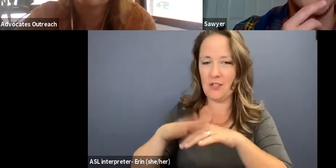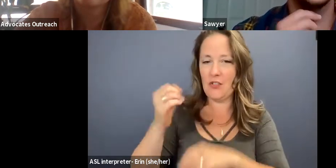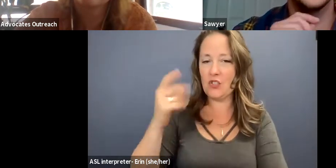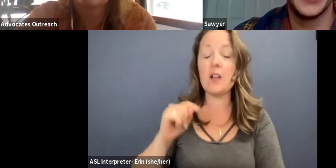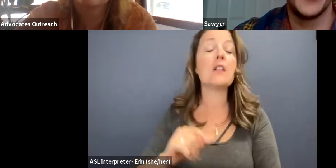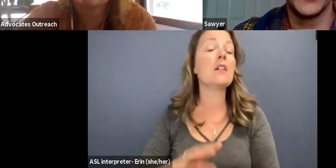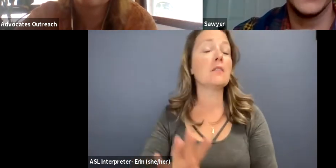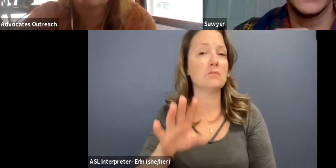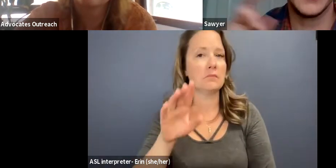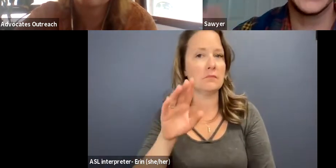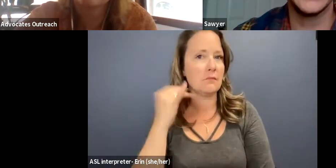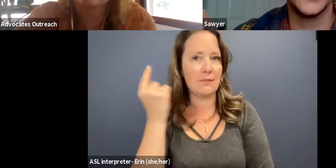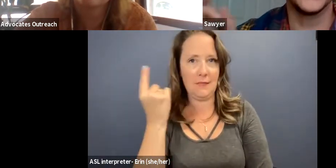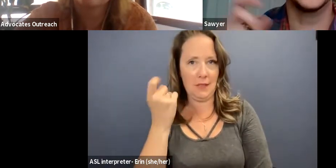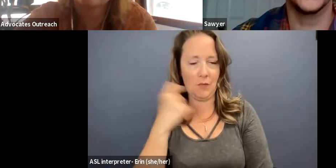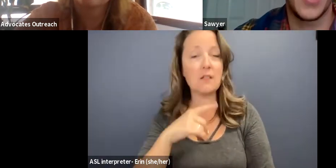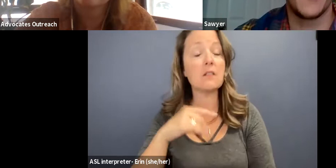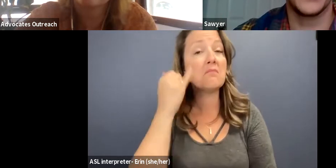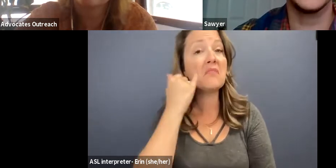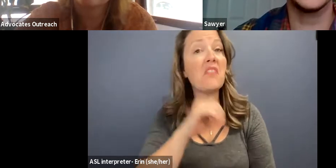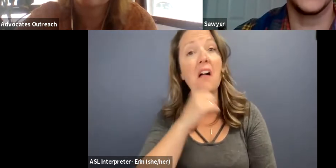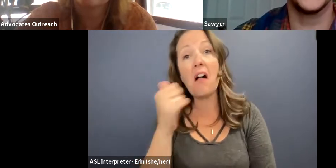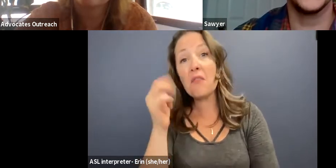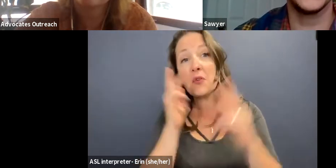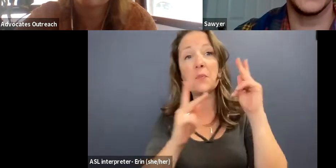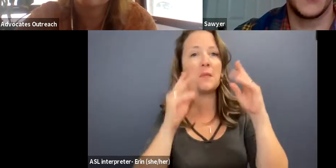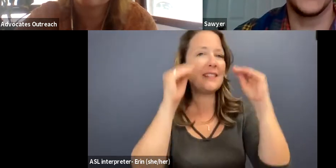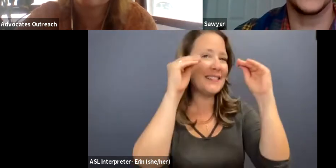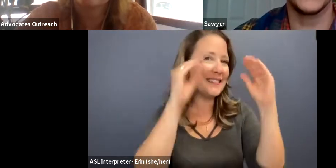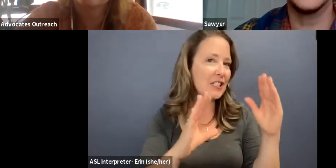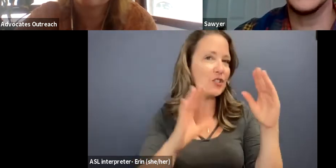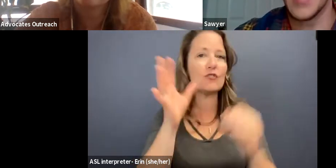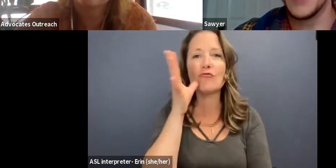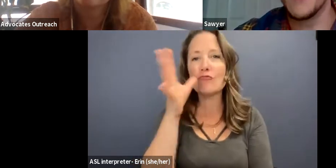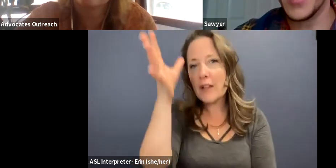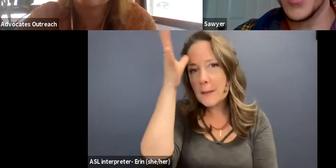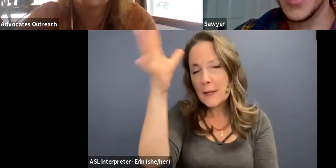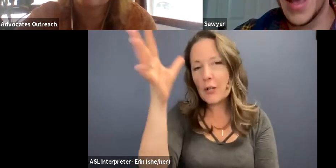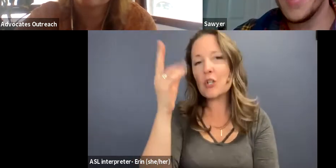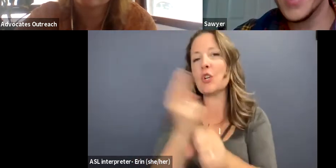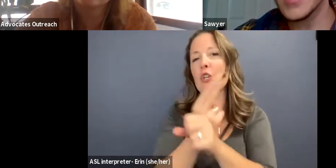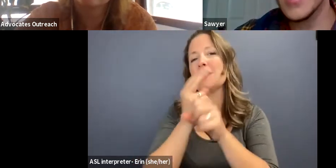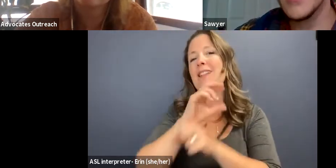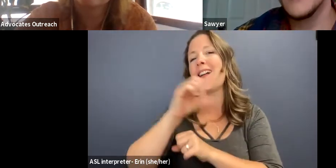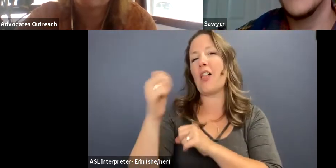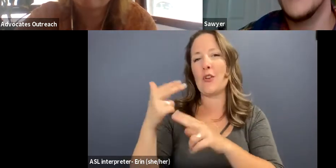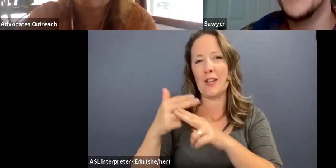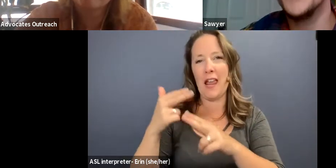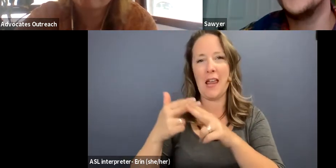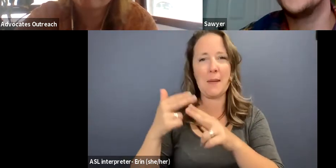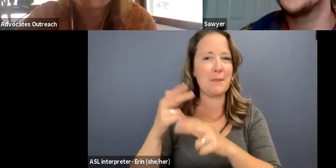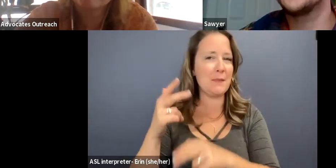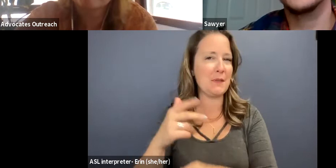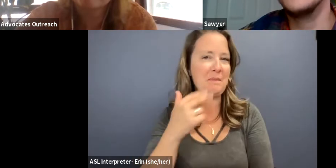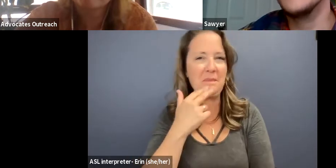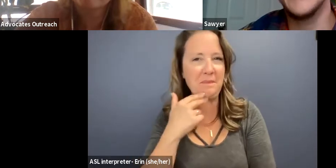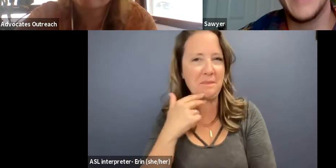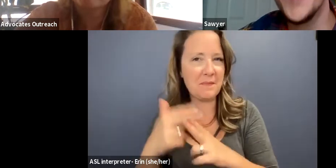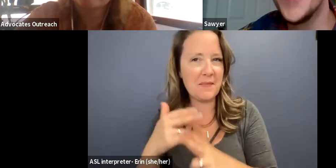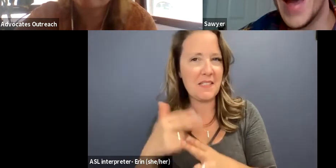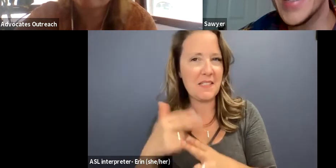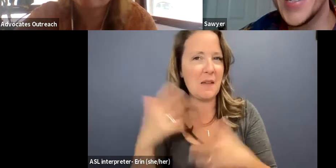We'll also have time for questions throughout and hopefully at the end too. But I just wanted to give